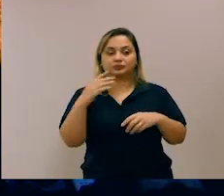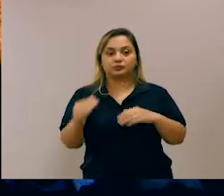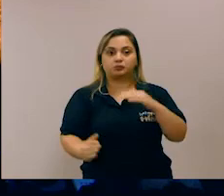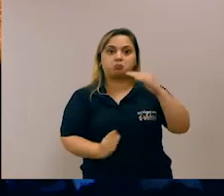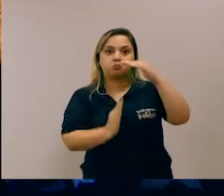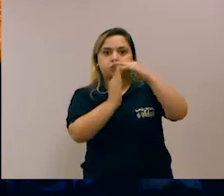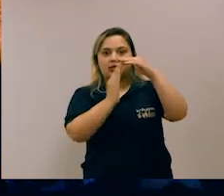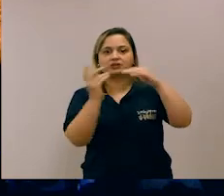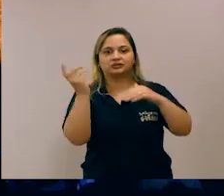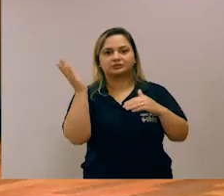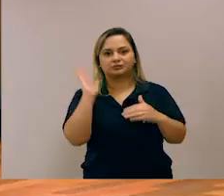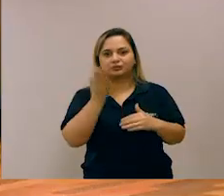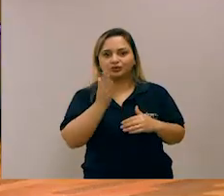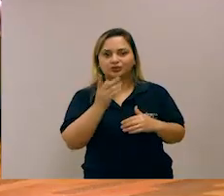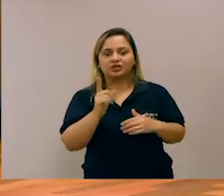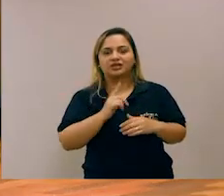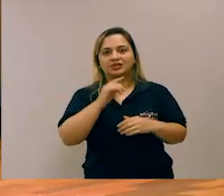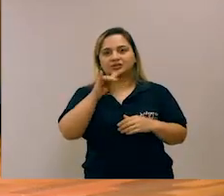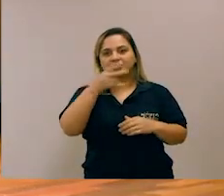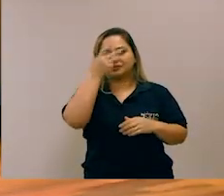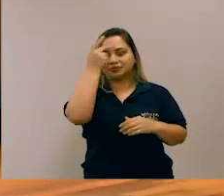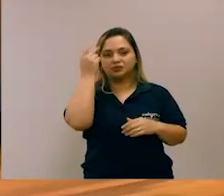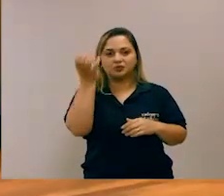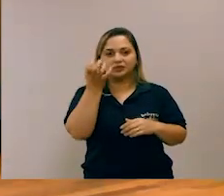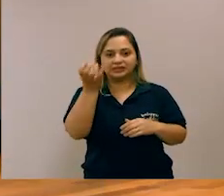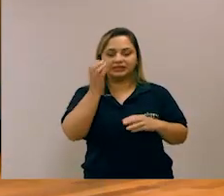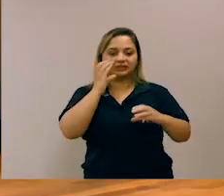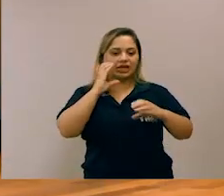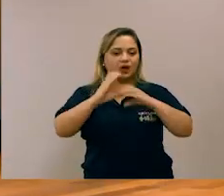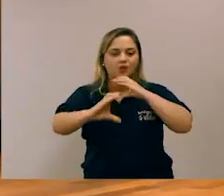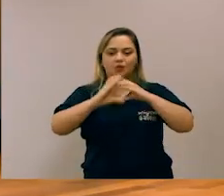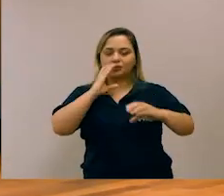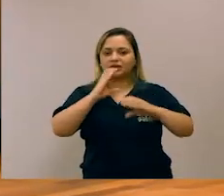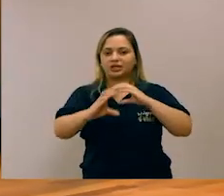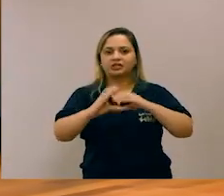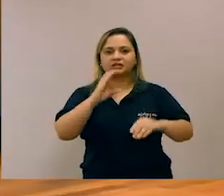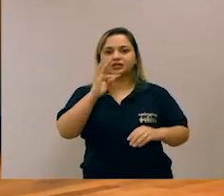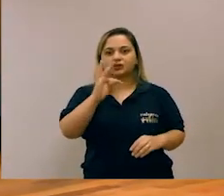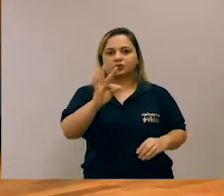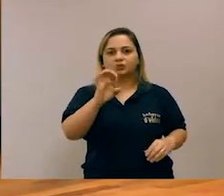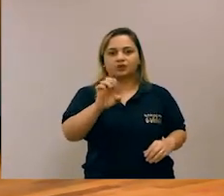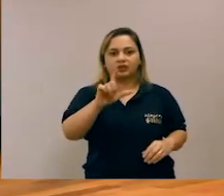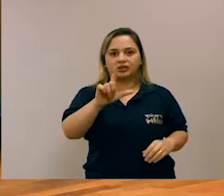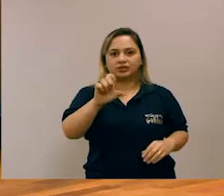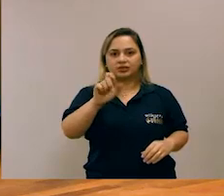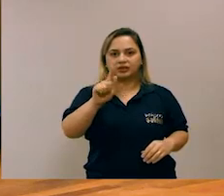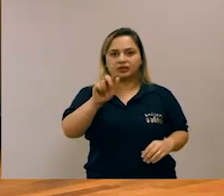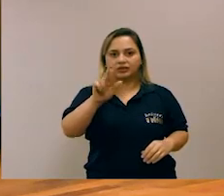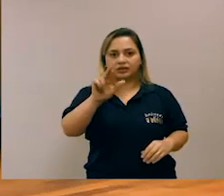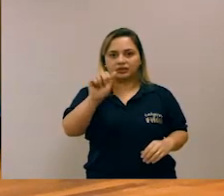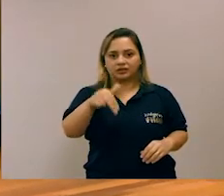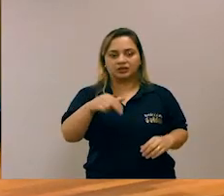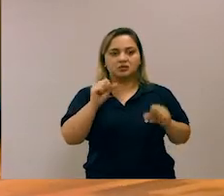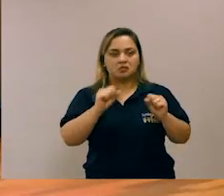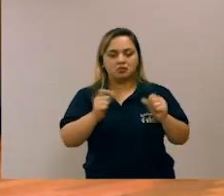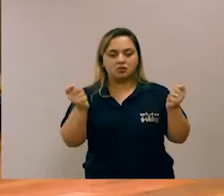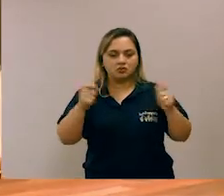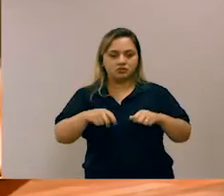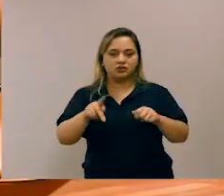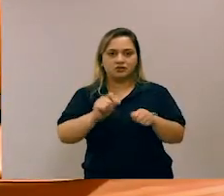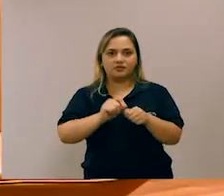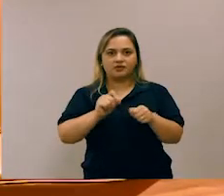people in the WhatsApp group. So we're going to generate a QR code for people to enter in this group on